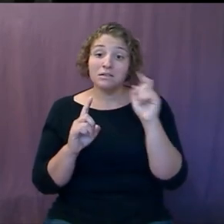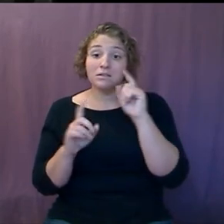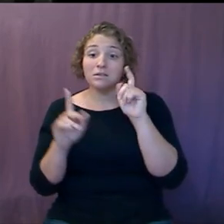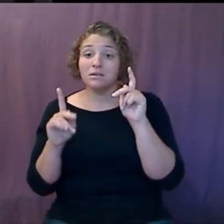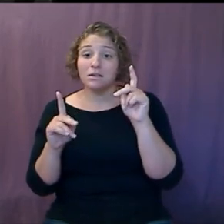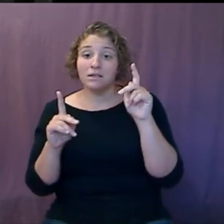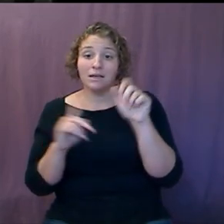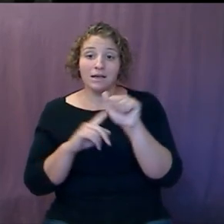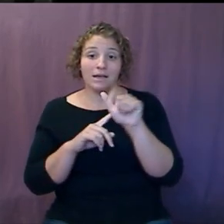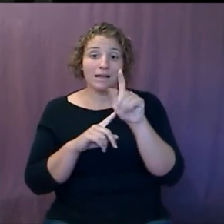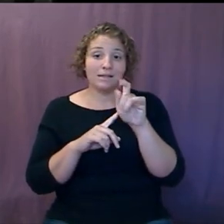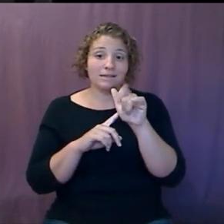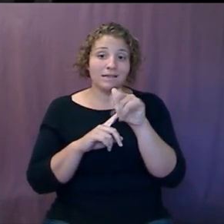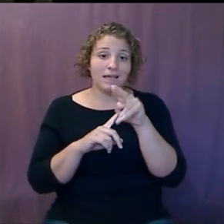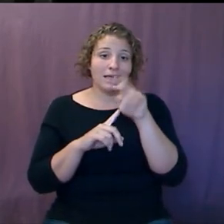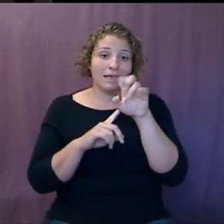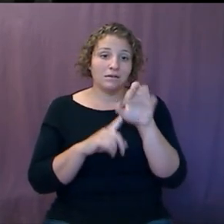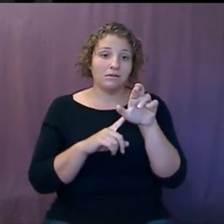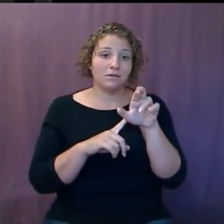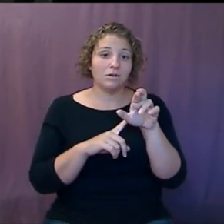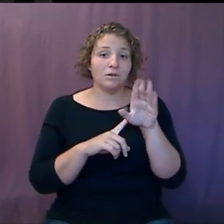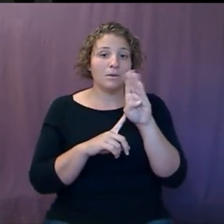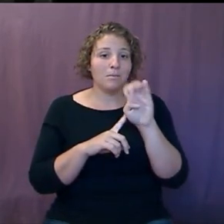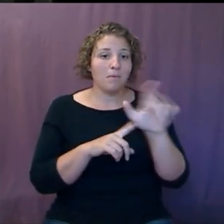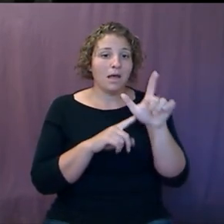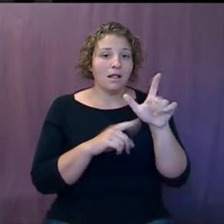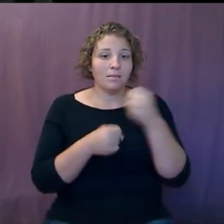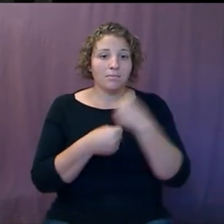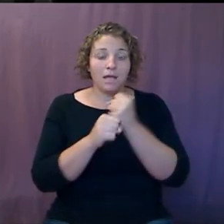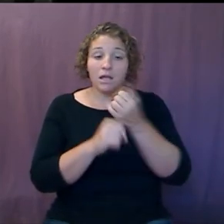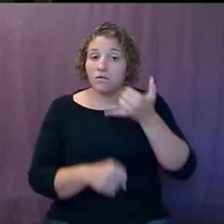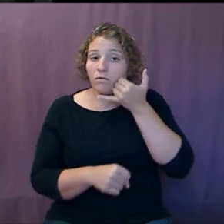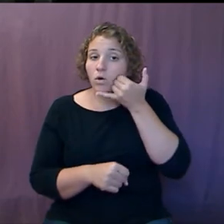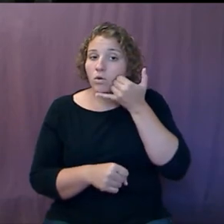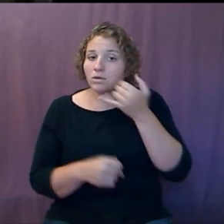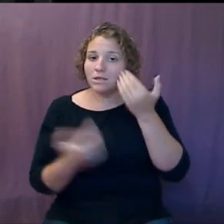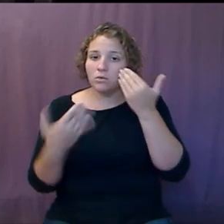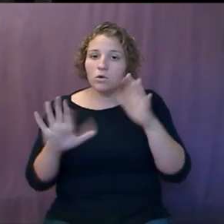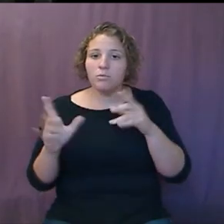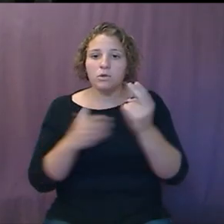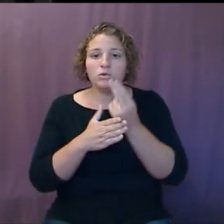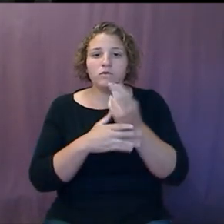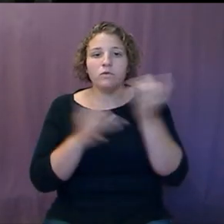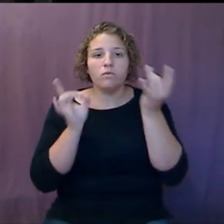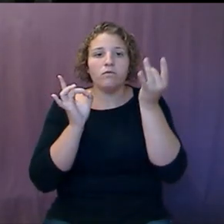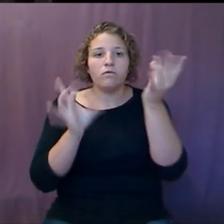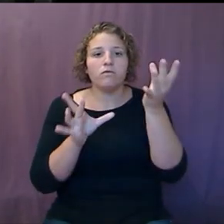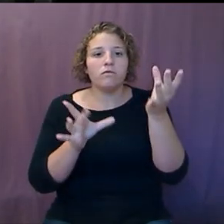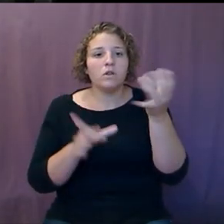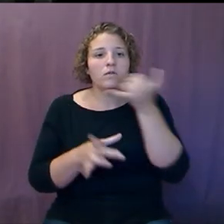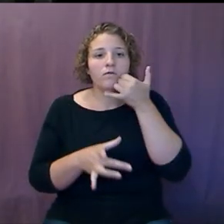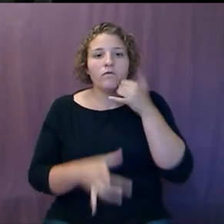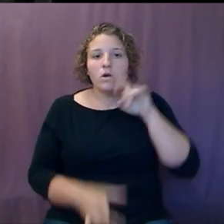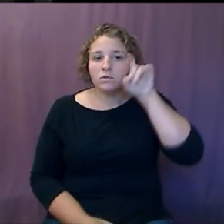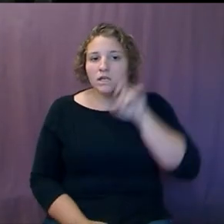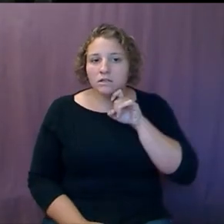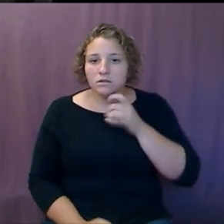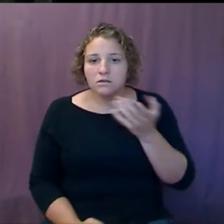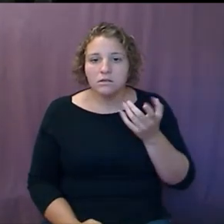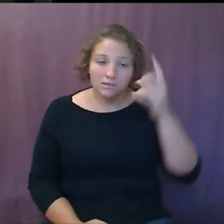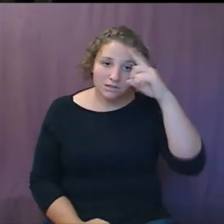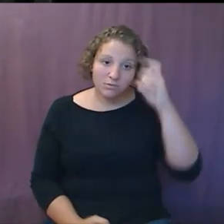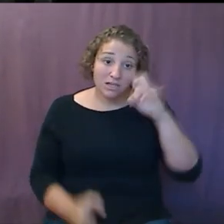Watson come here doesn't mean he knew that the system would eventually be used for horrible things like phone sex just because something's invented it doesn't mean